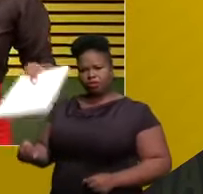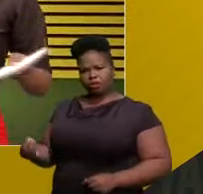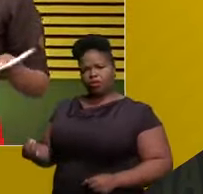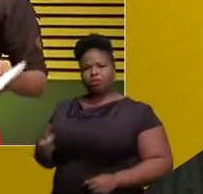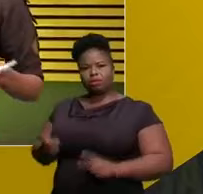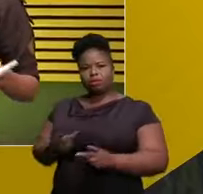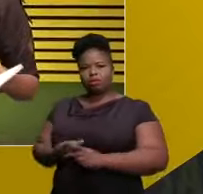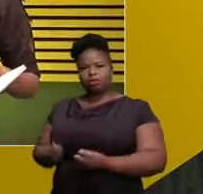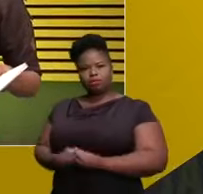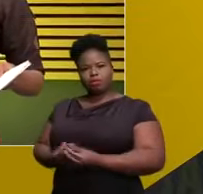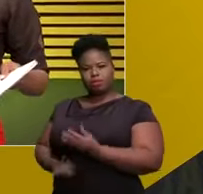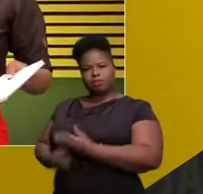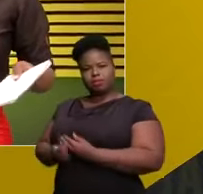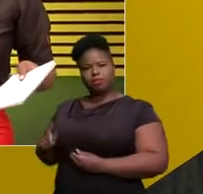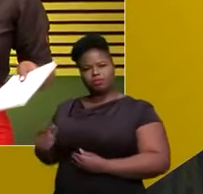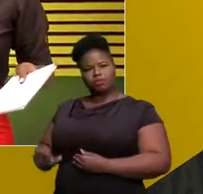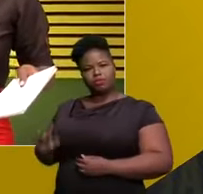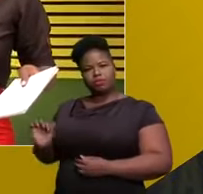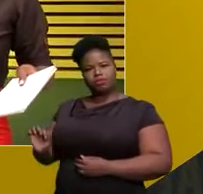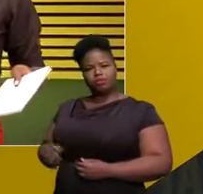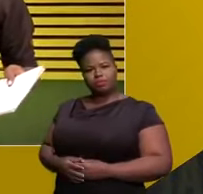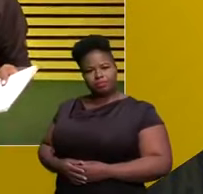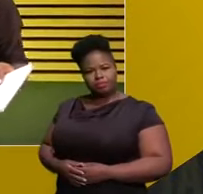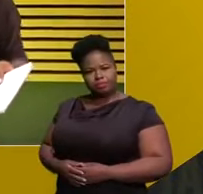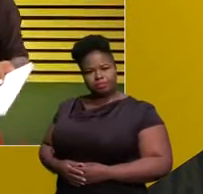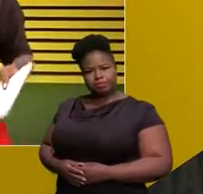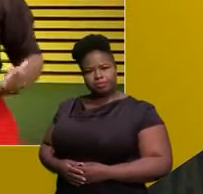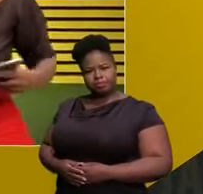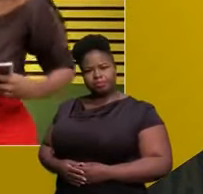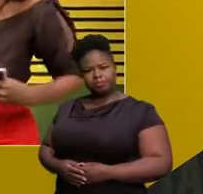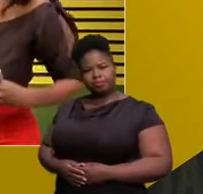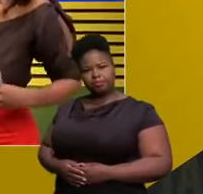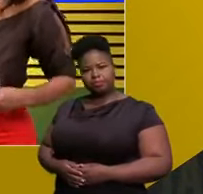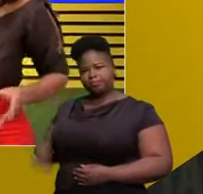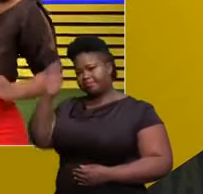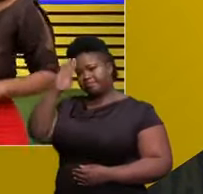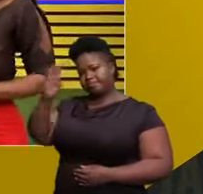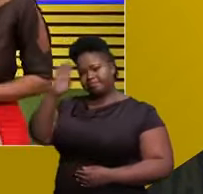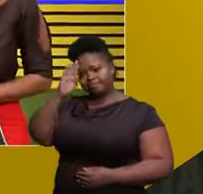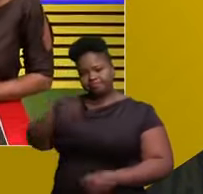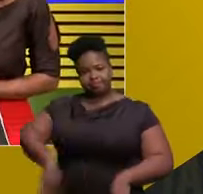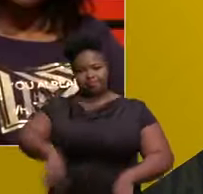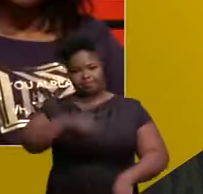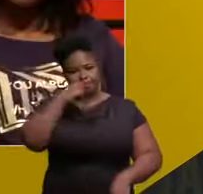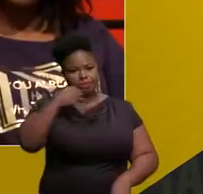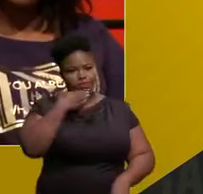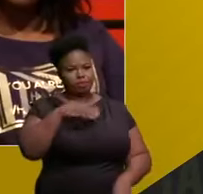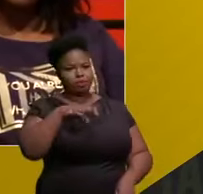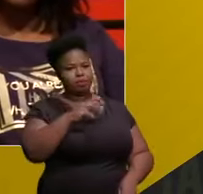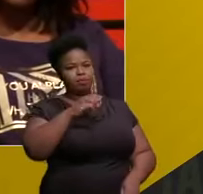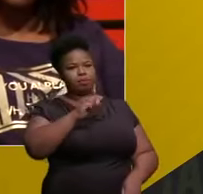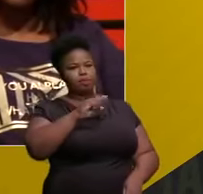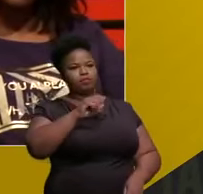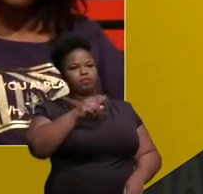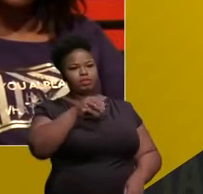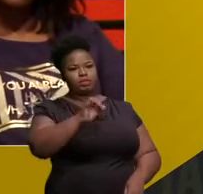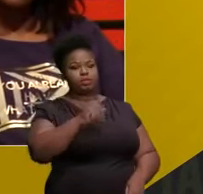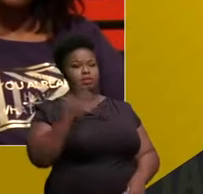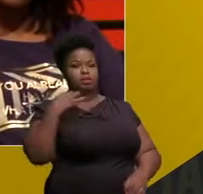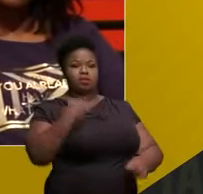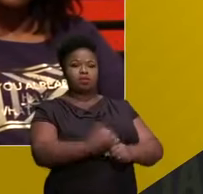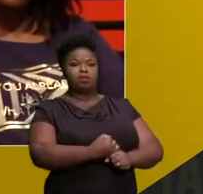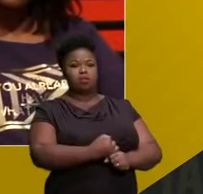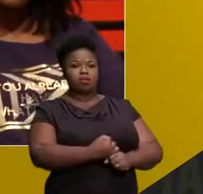there's something that happened to ngwana hao. Can you tell us the story, Mafusi? Dumelang. Ka lebitso ke Mafusi Lebenya. Last